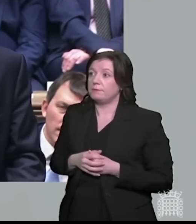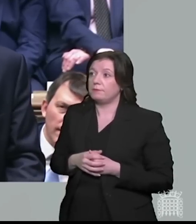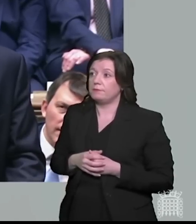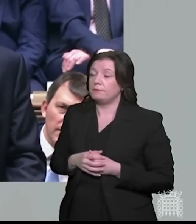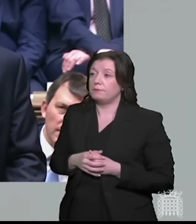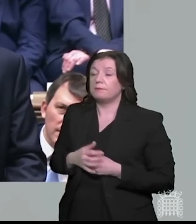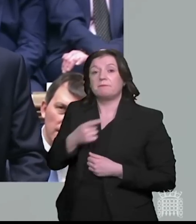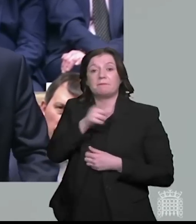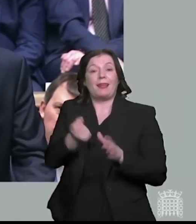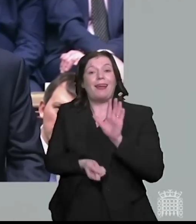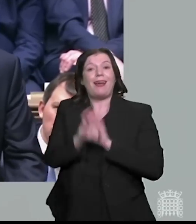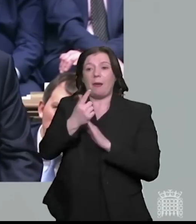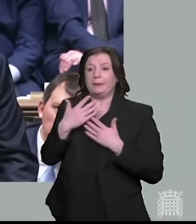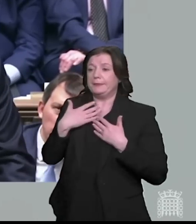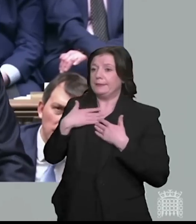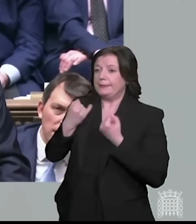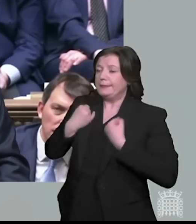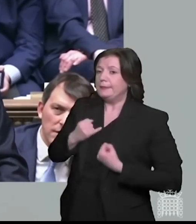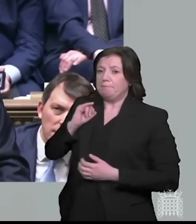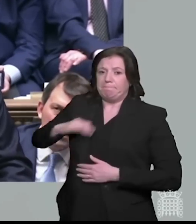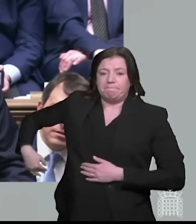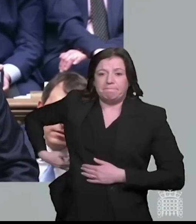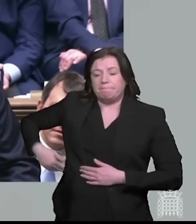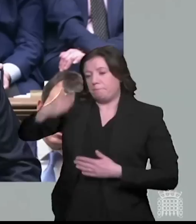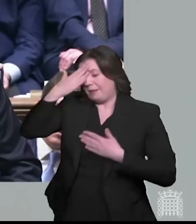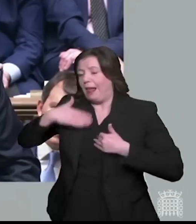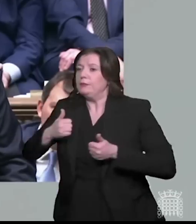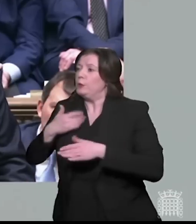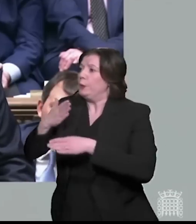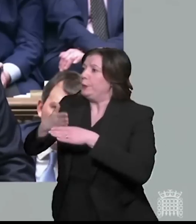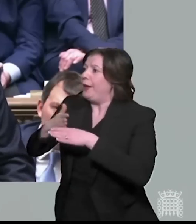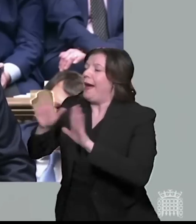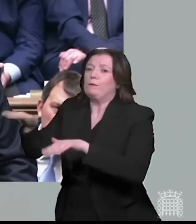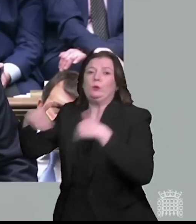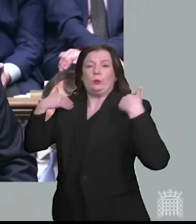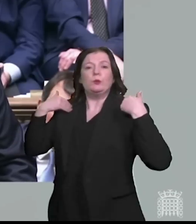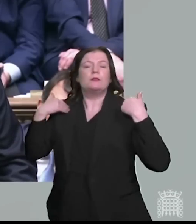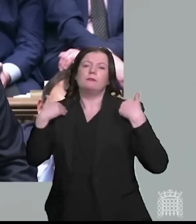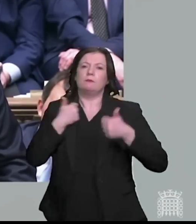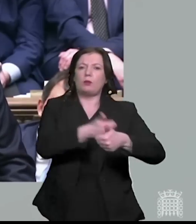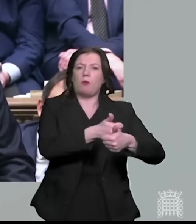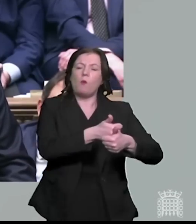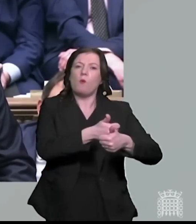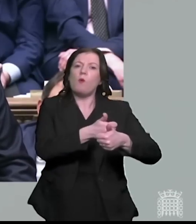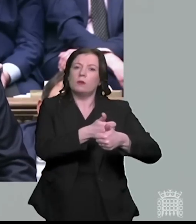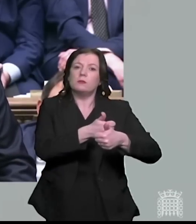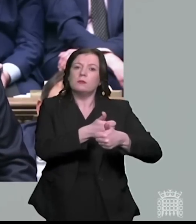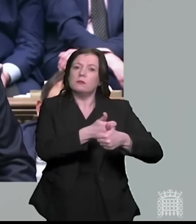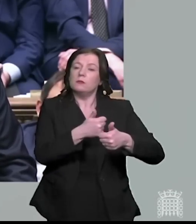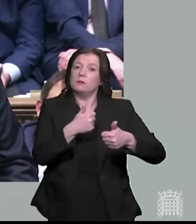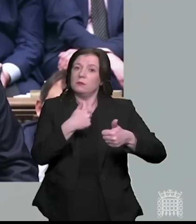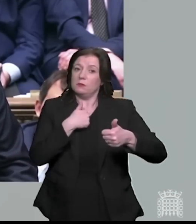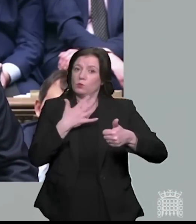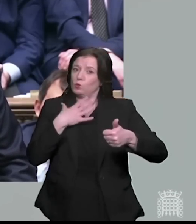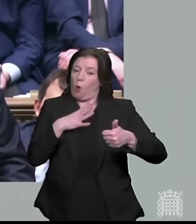work because of a health condition such as a back pain or a mental health issue. We should give them support before they end up